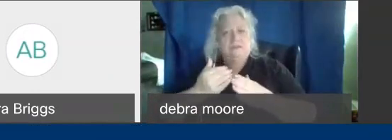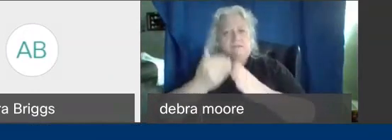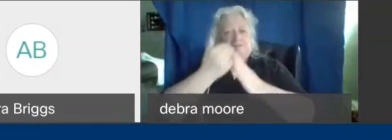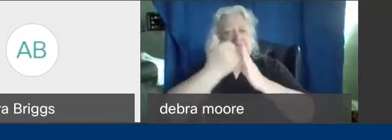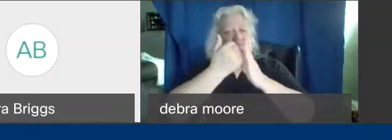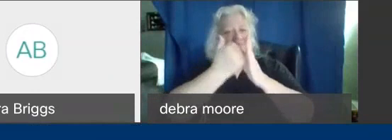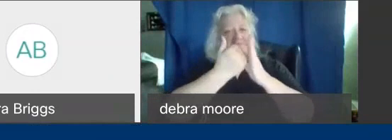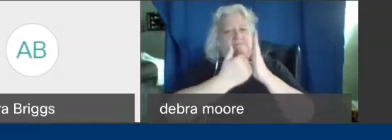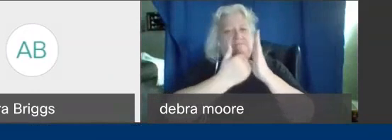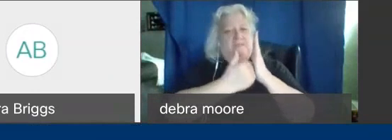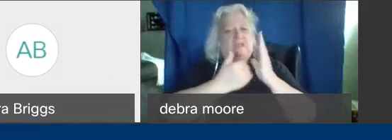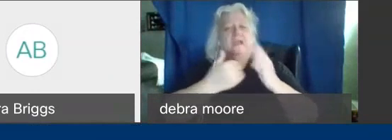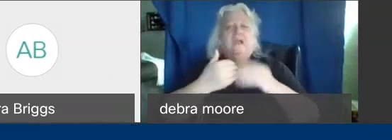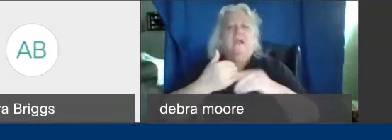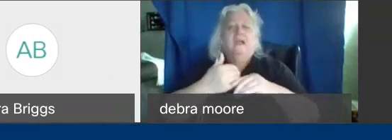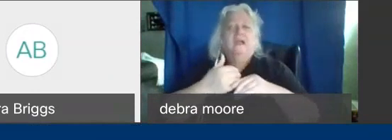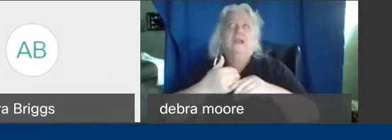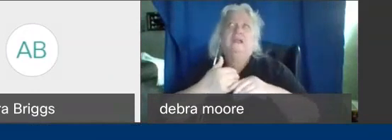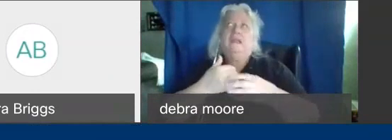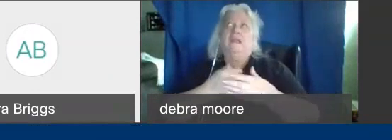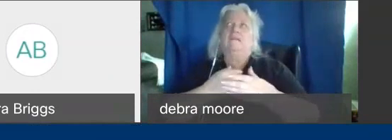especially after the scenario that occurred last